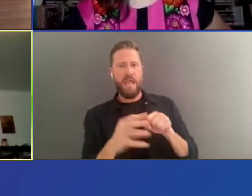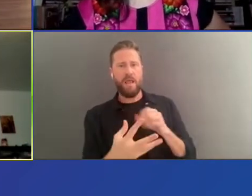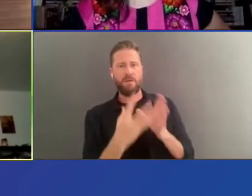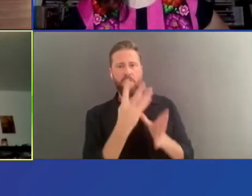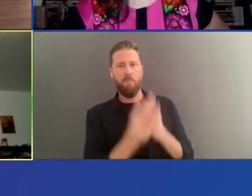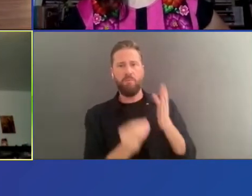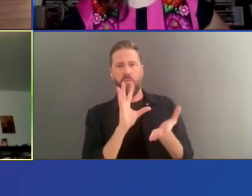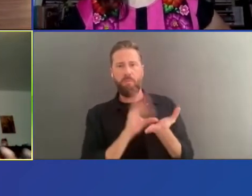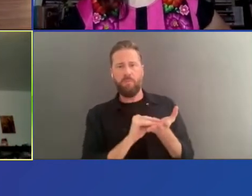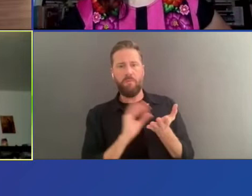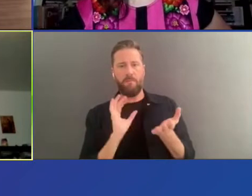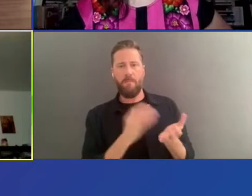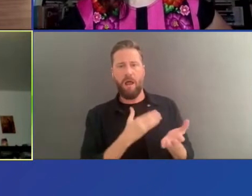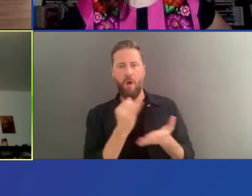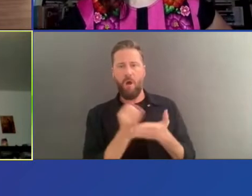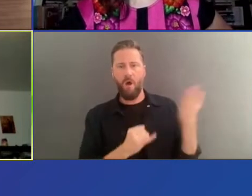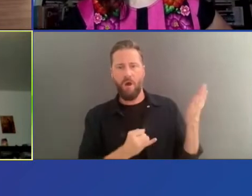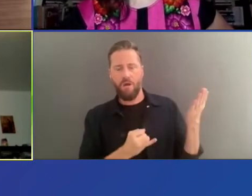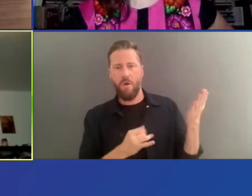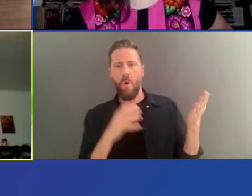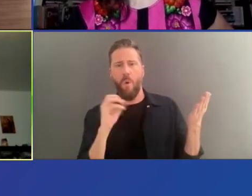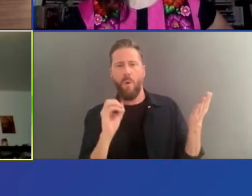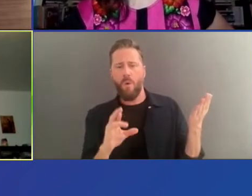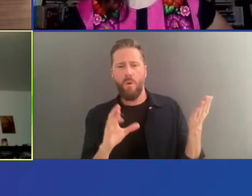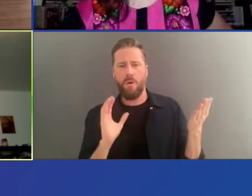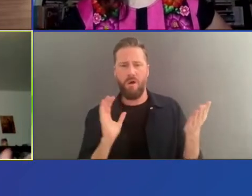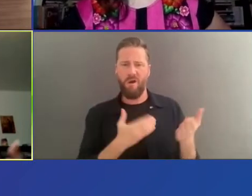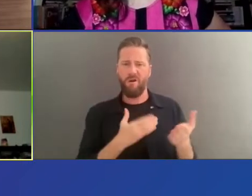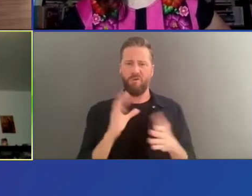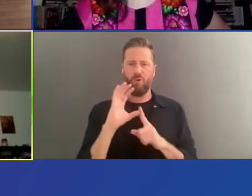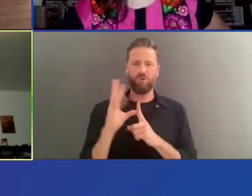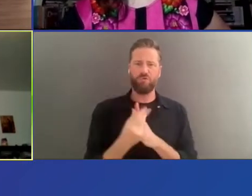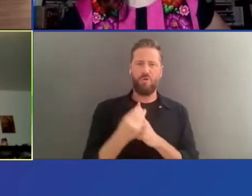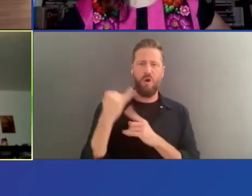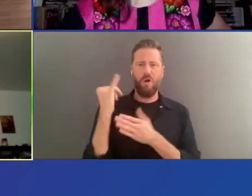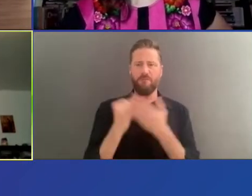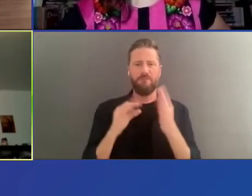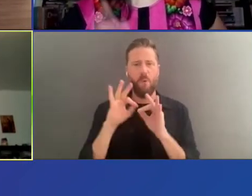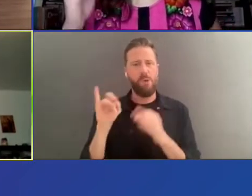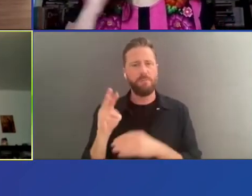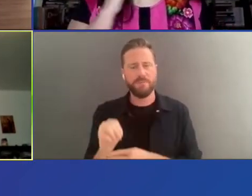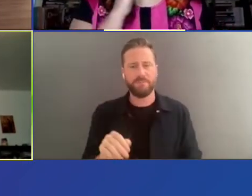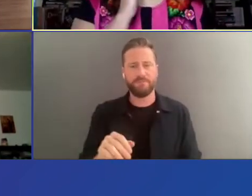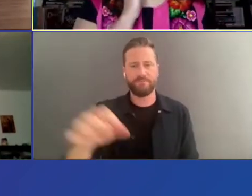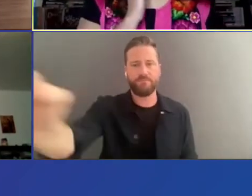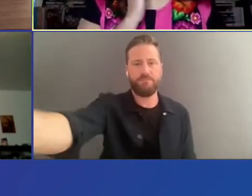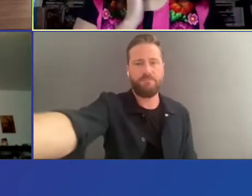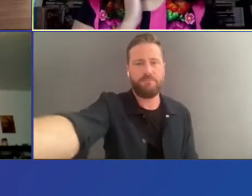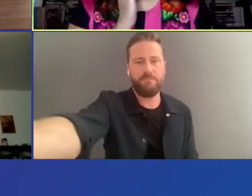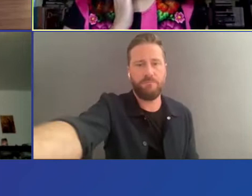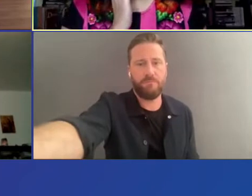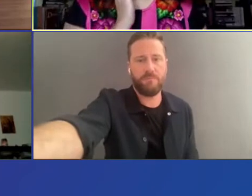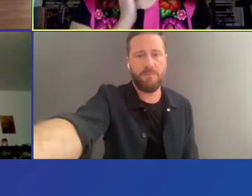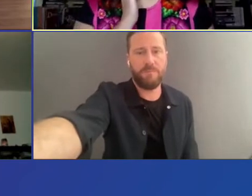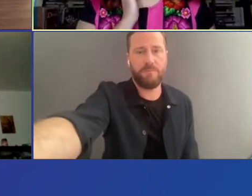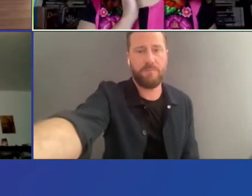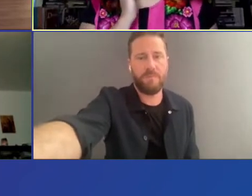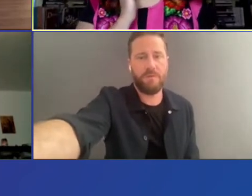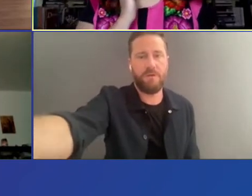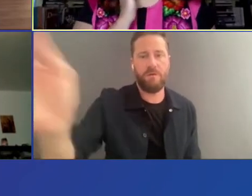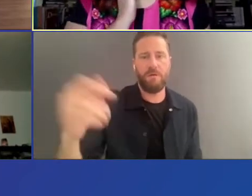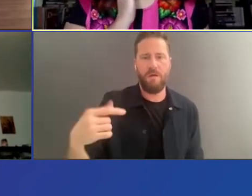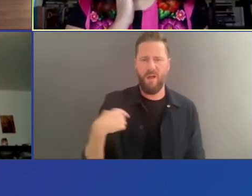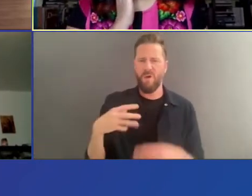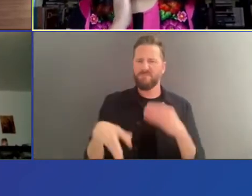for our culture and our cultural art forms? I'd like to start with that because,